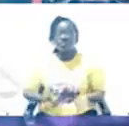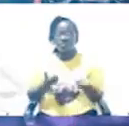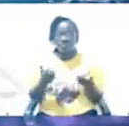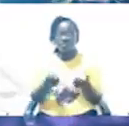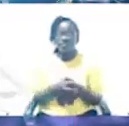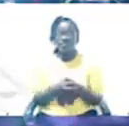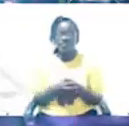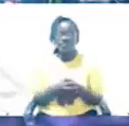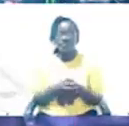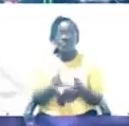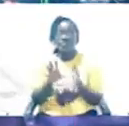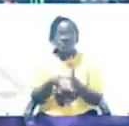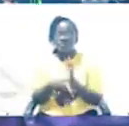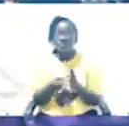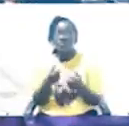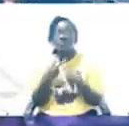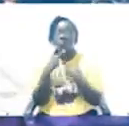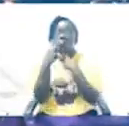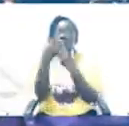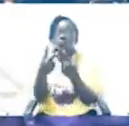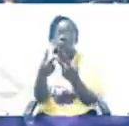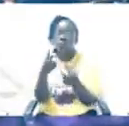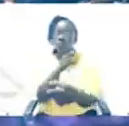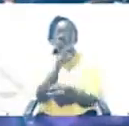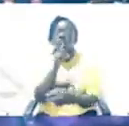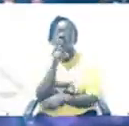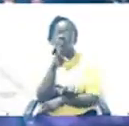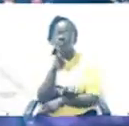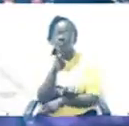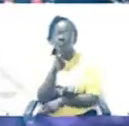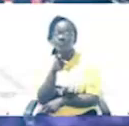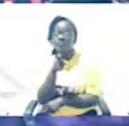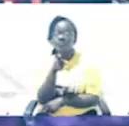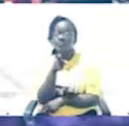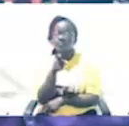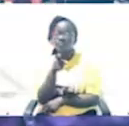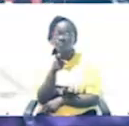Then he screamed and said,